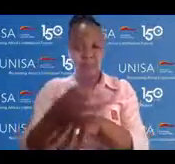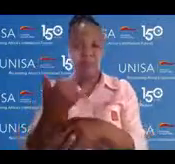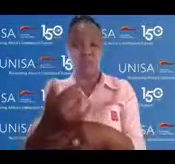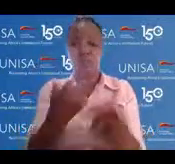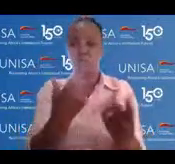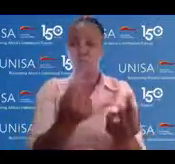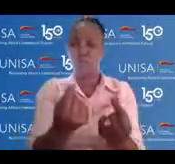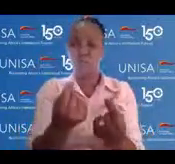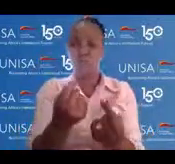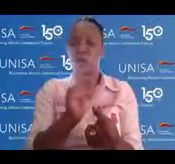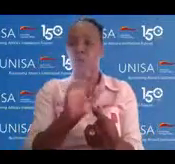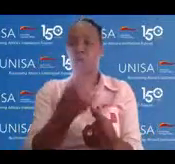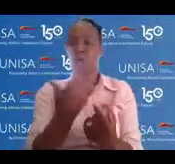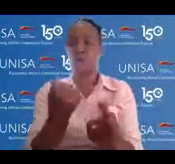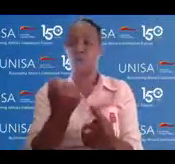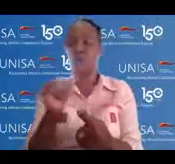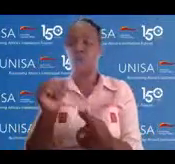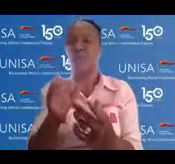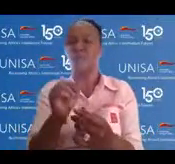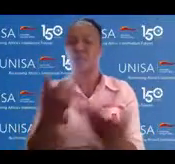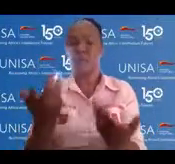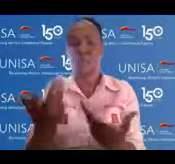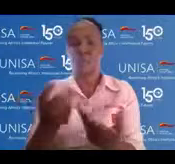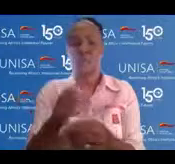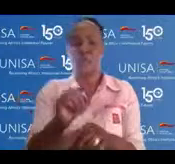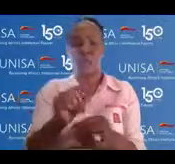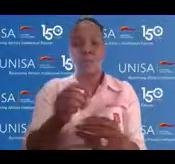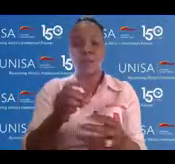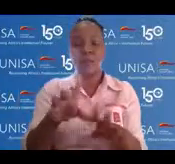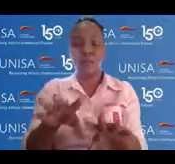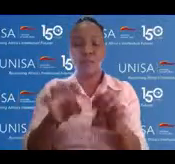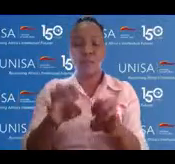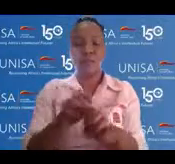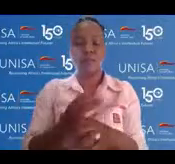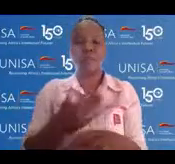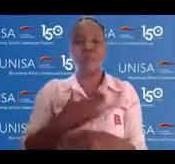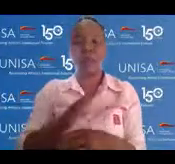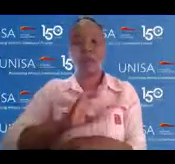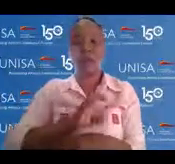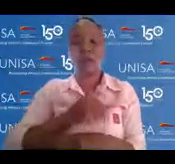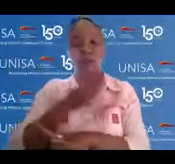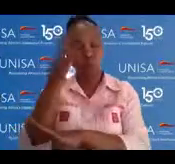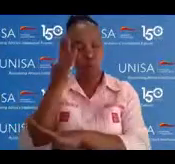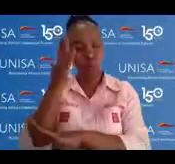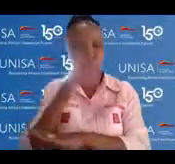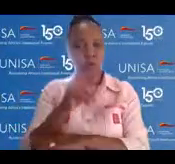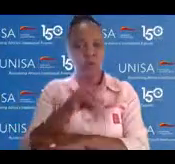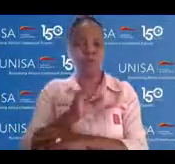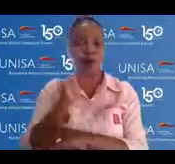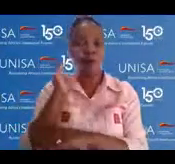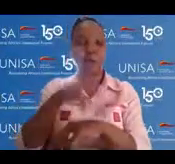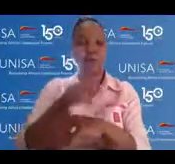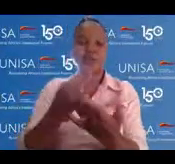when writing the examination? And once you've got comfortable with that, we know that you also will need some support